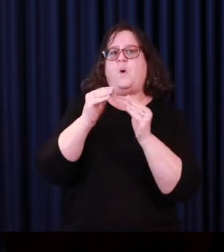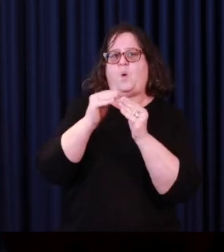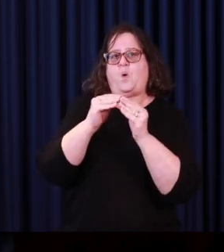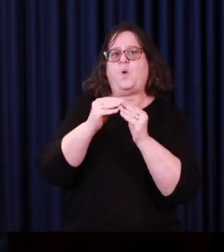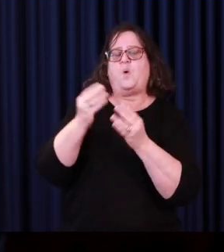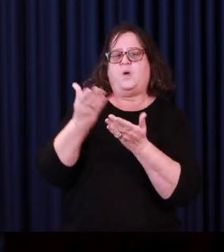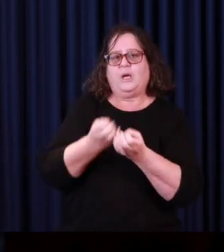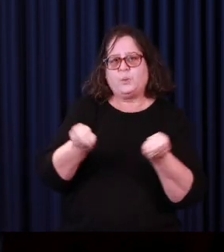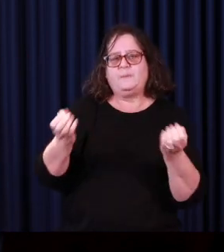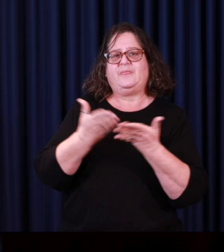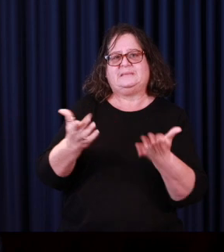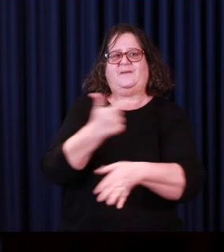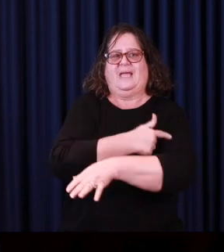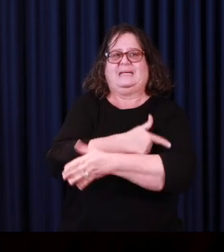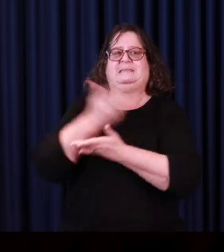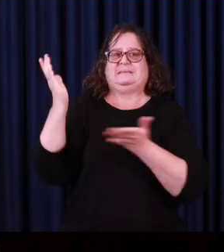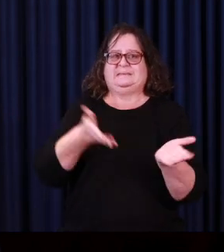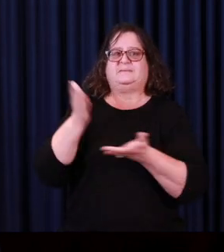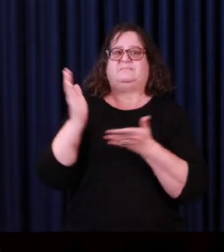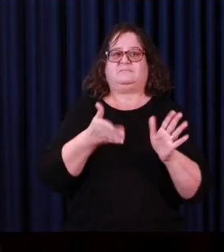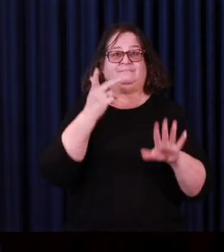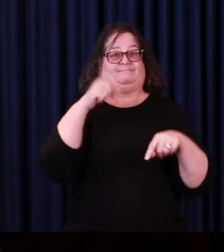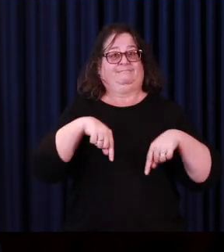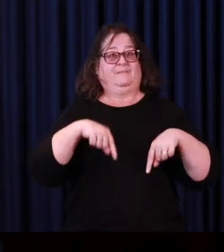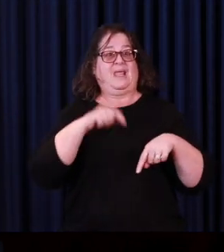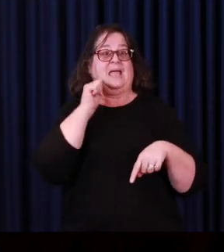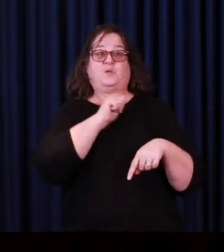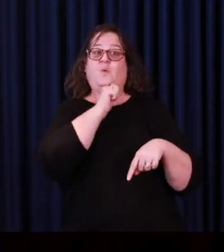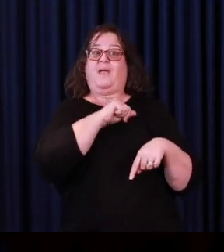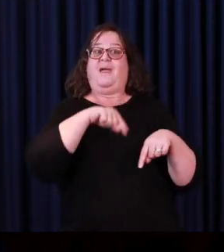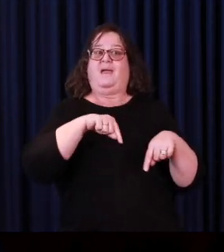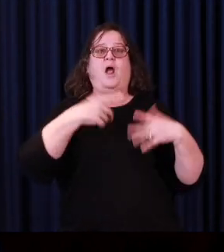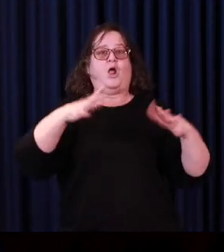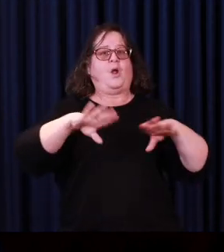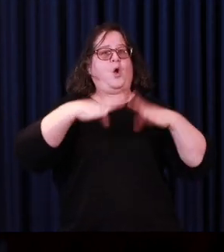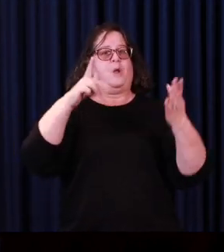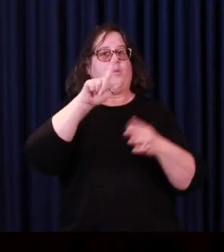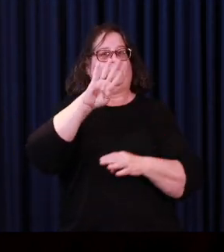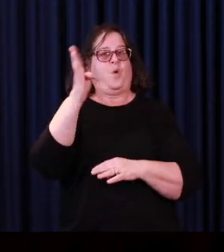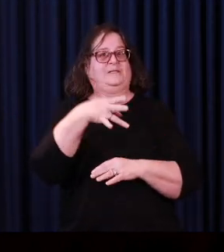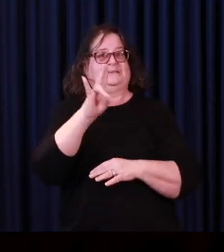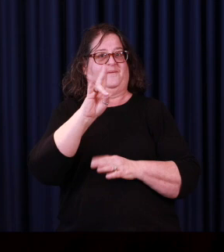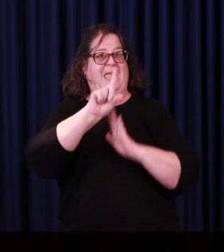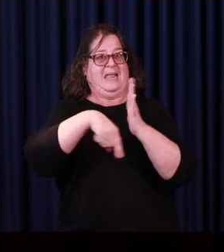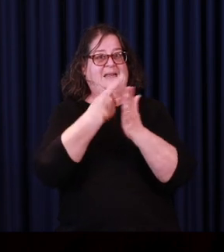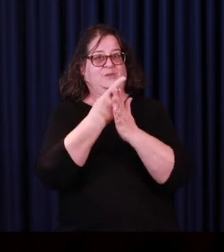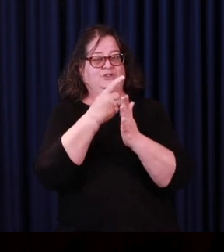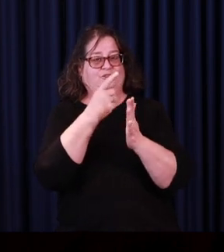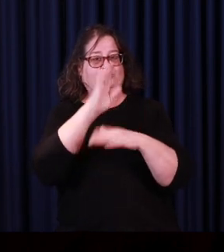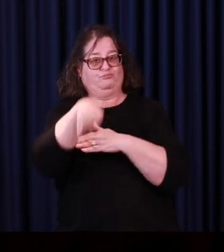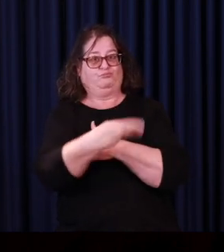direction, the state has launched a 24/7 vaccination site at a large and